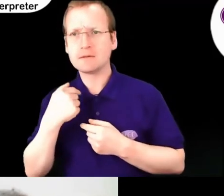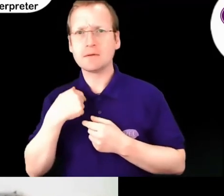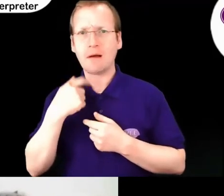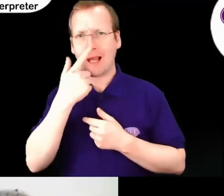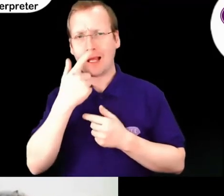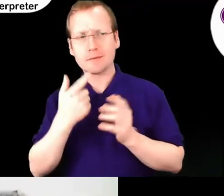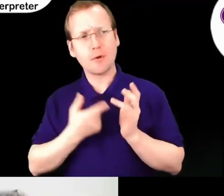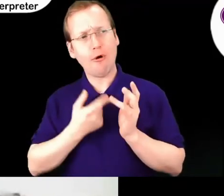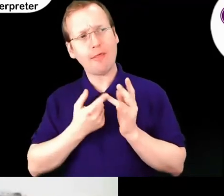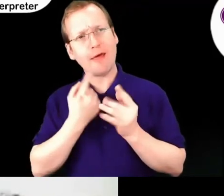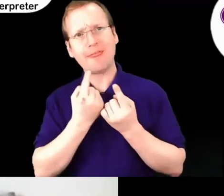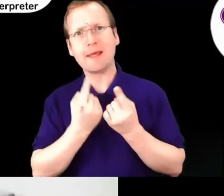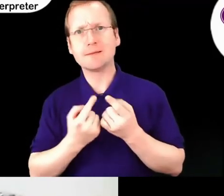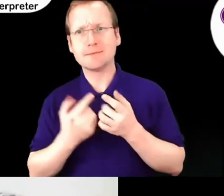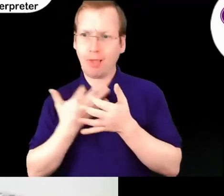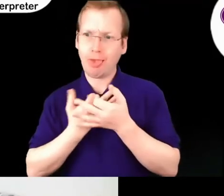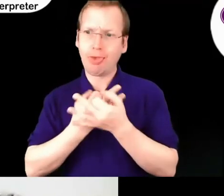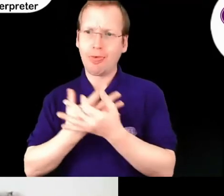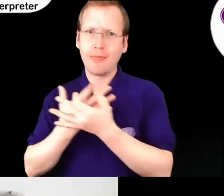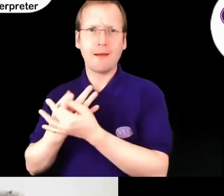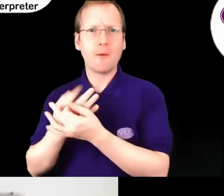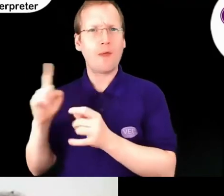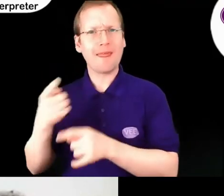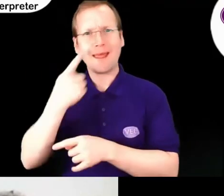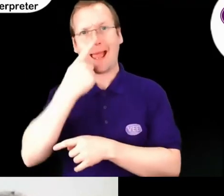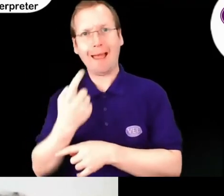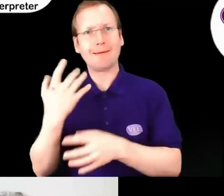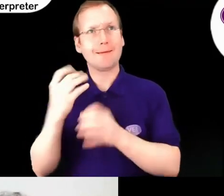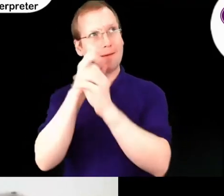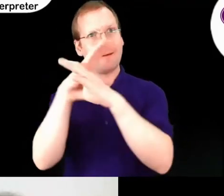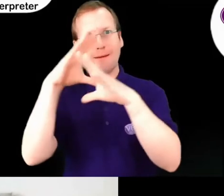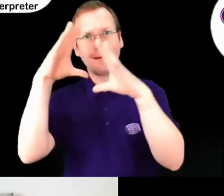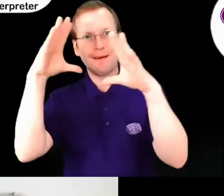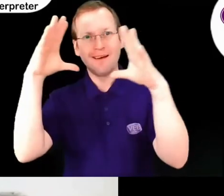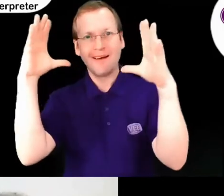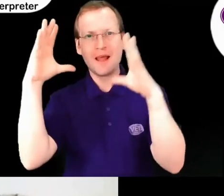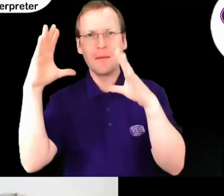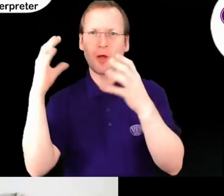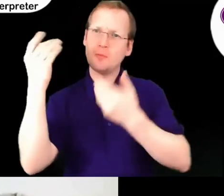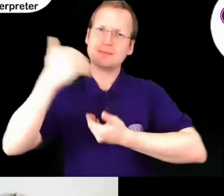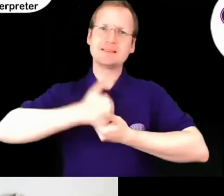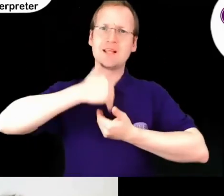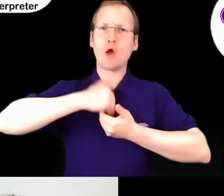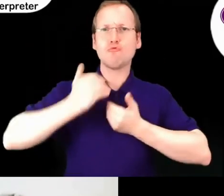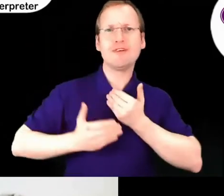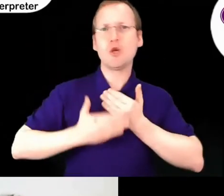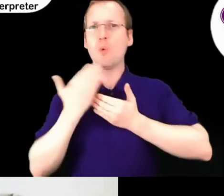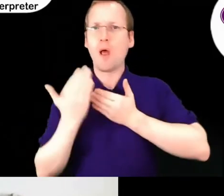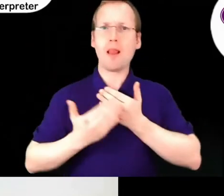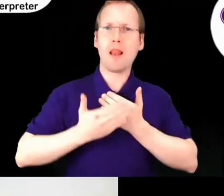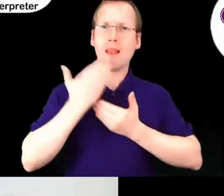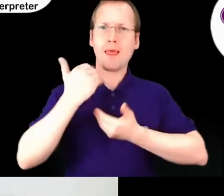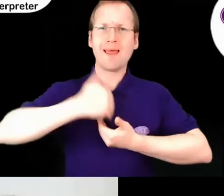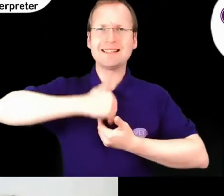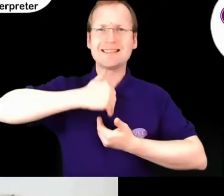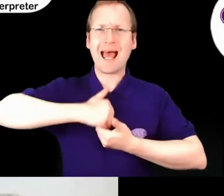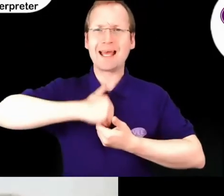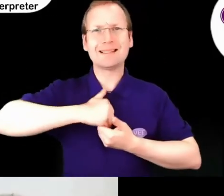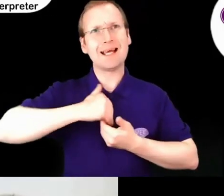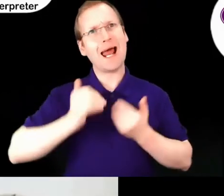and they're enabled to do what they can, then you have a kind of renewal. It's like an incarnational thing. You know,